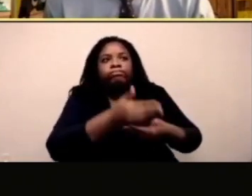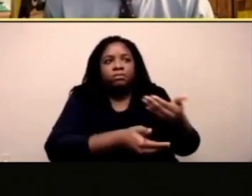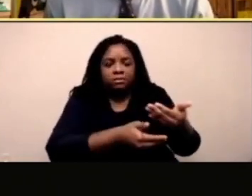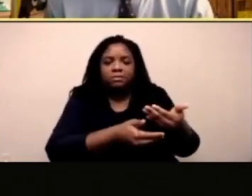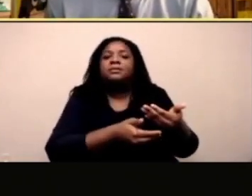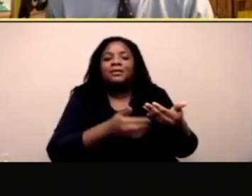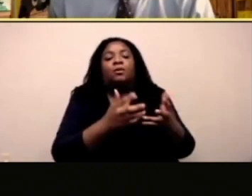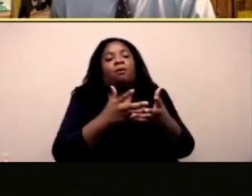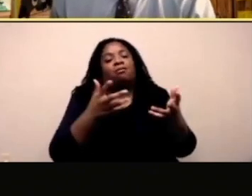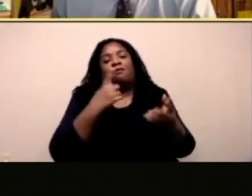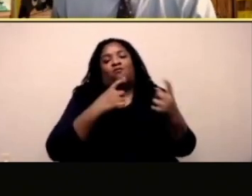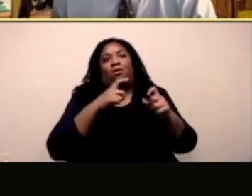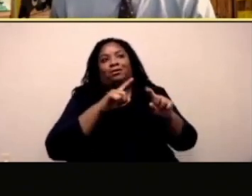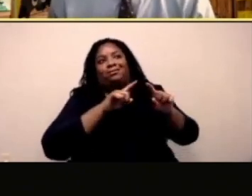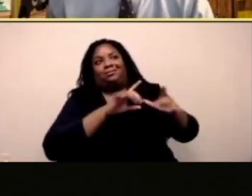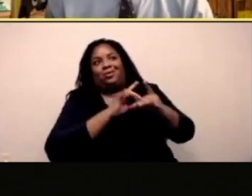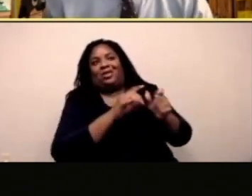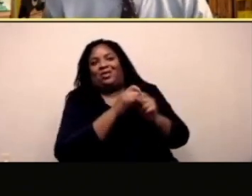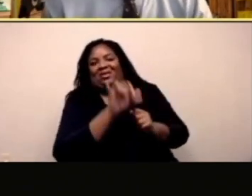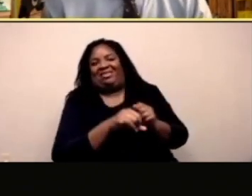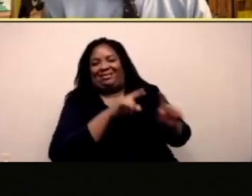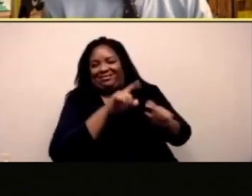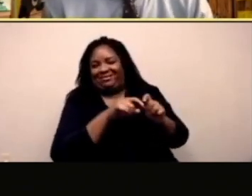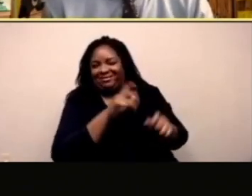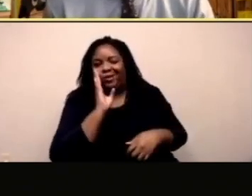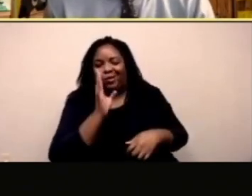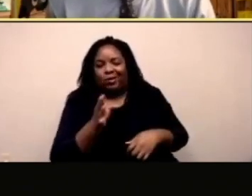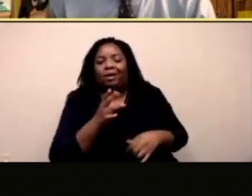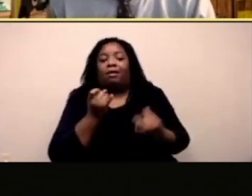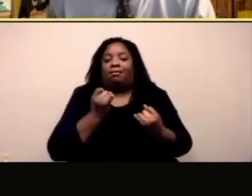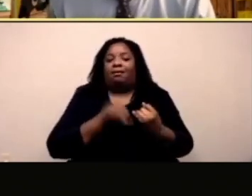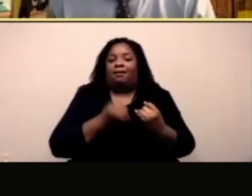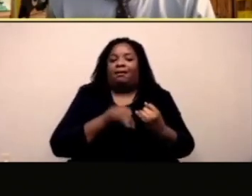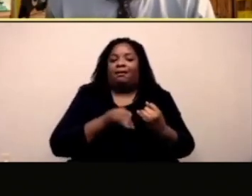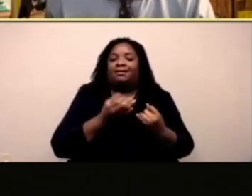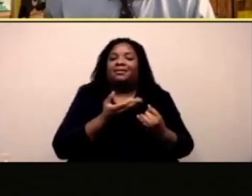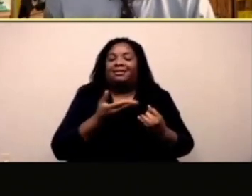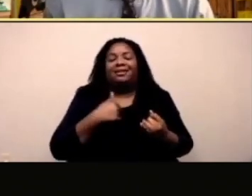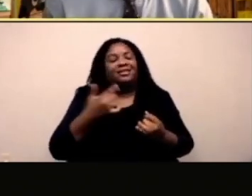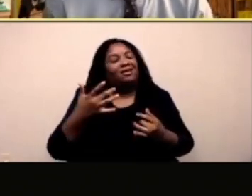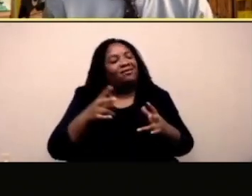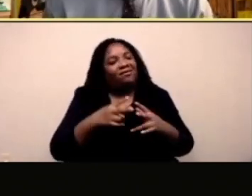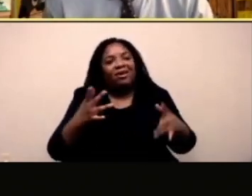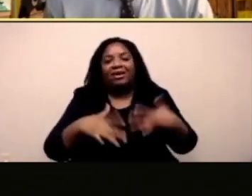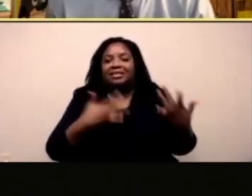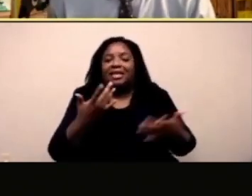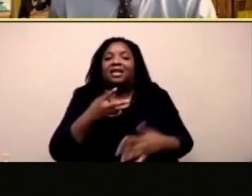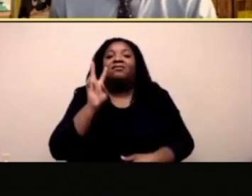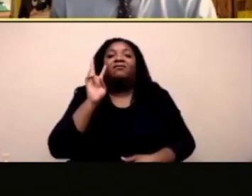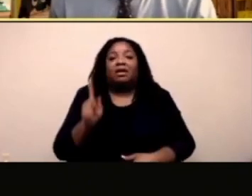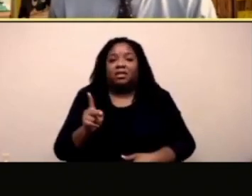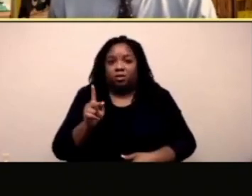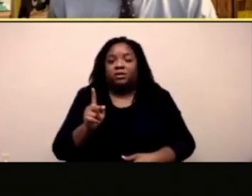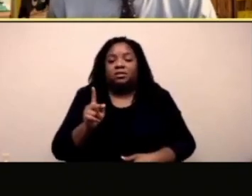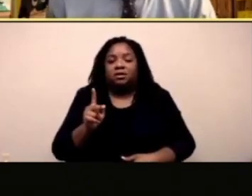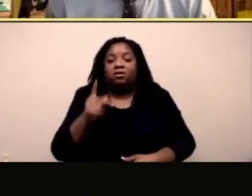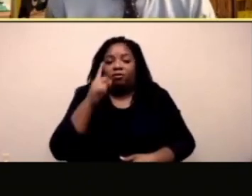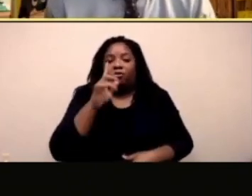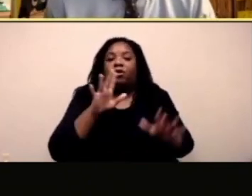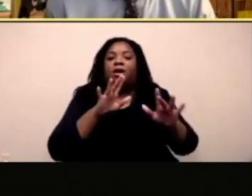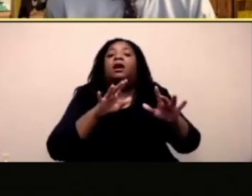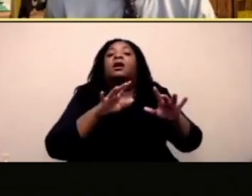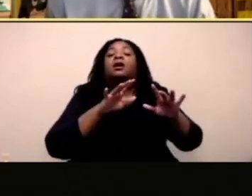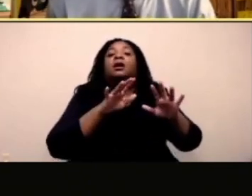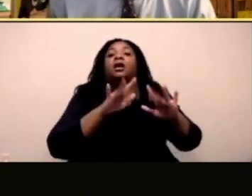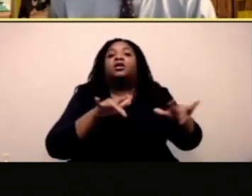questions geared in that direction. And finally, something that I'm actually also very proud of is that I'm the vice president of the Computer Science